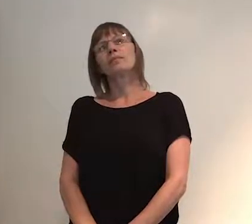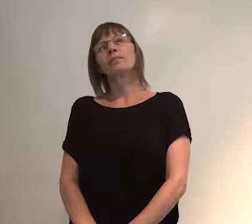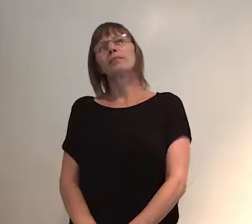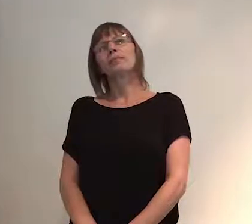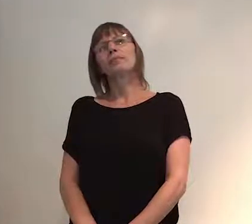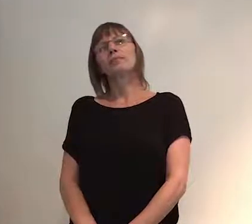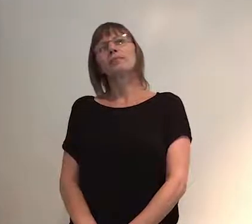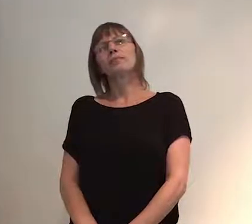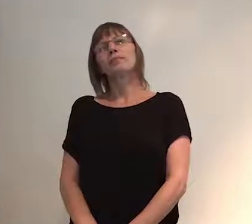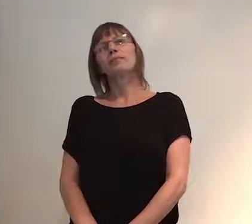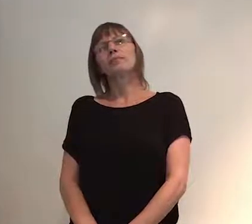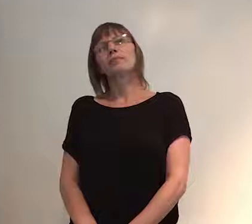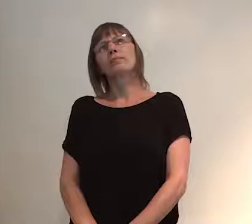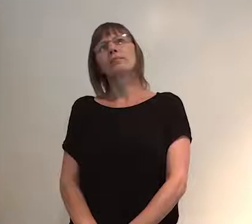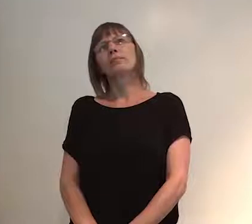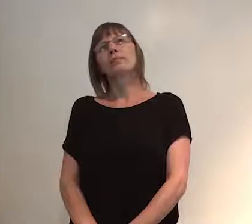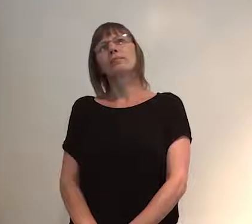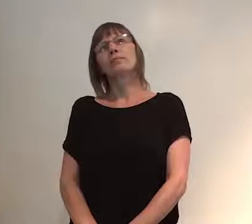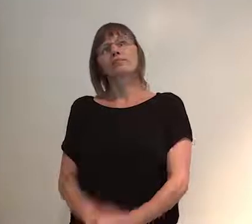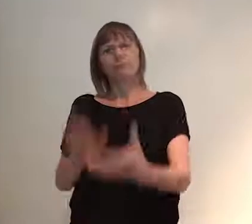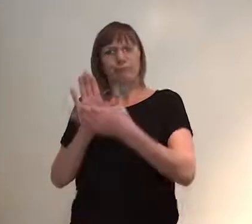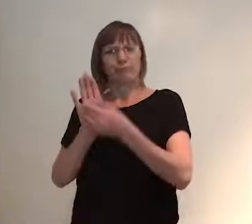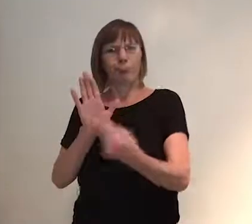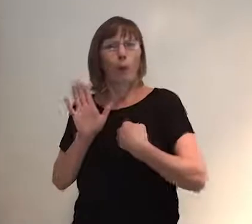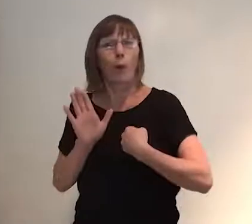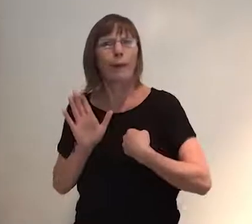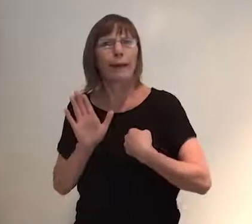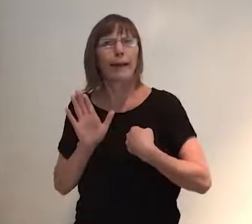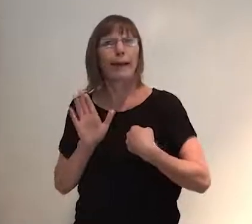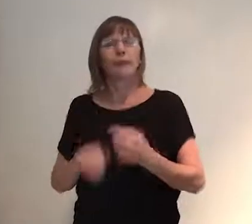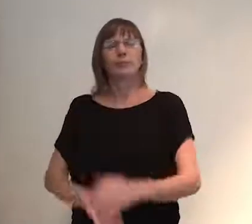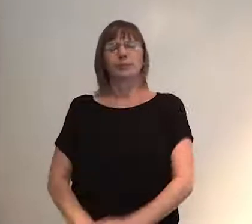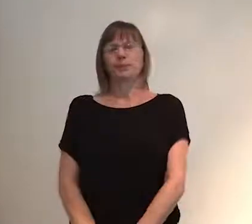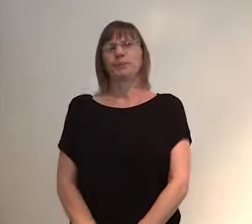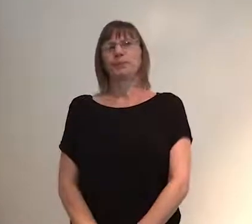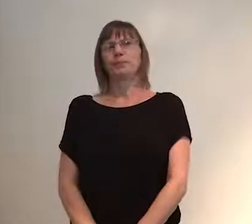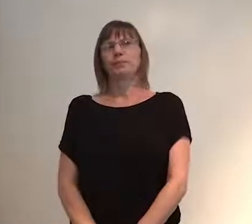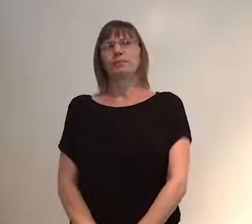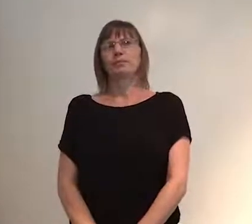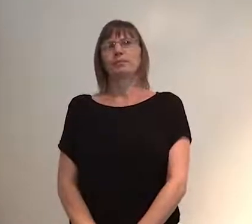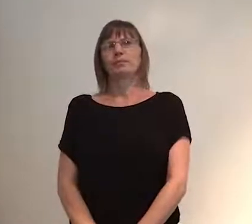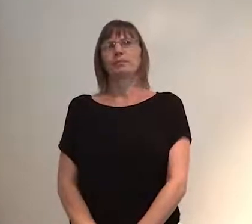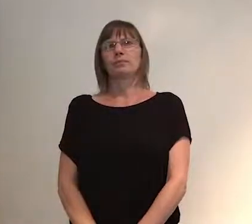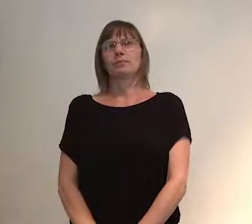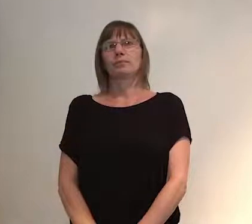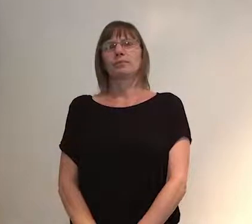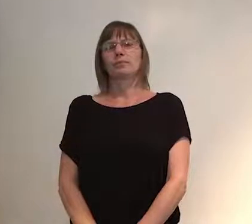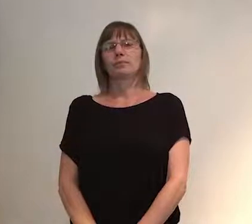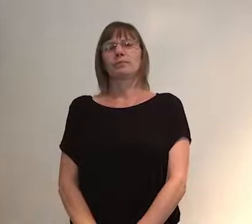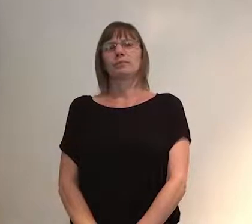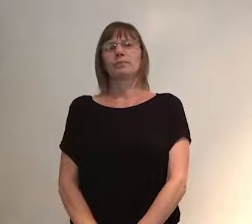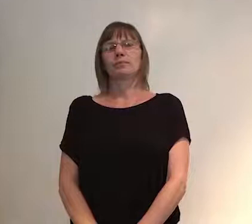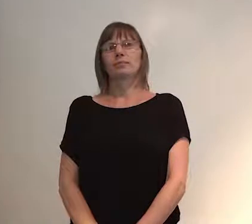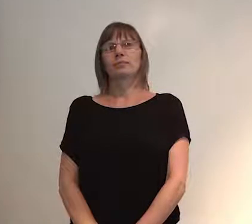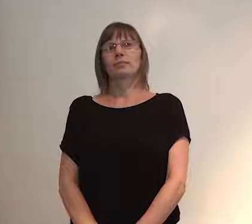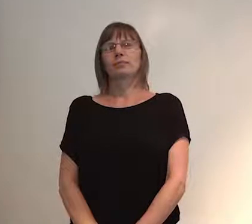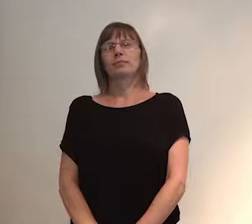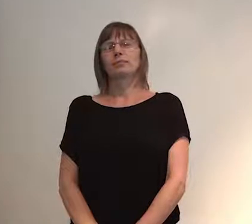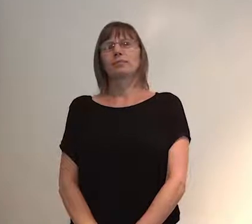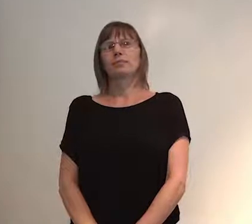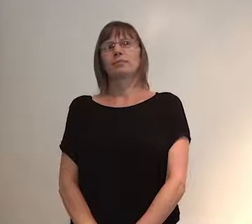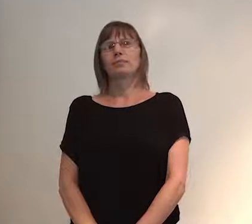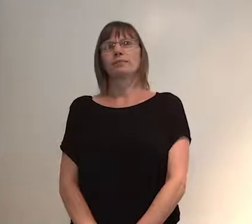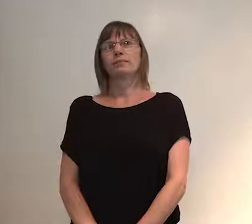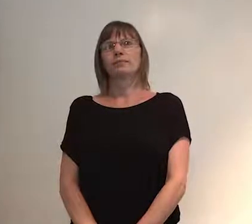And then we take the knees nice and wide, bring the big toes together again, stretch out those arms, and we're back into child's pose.